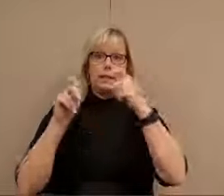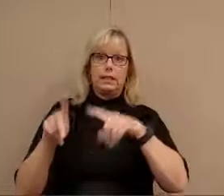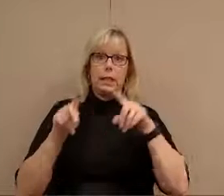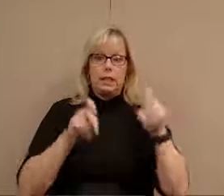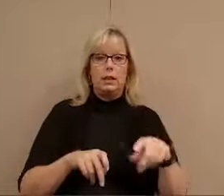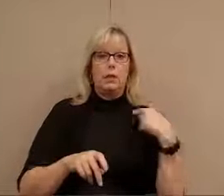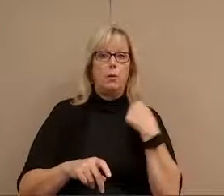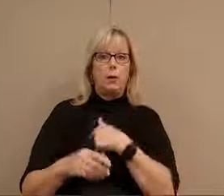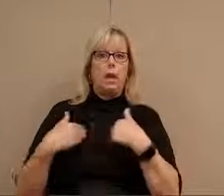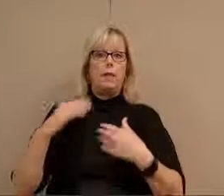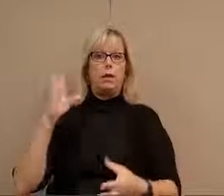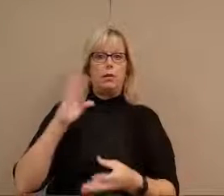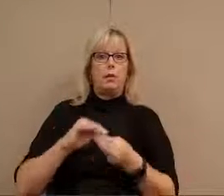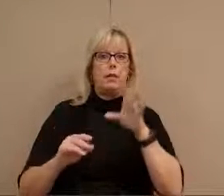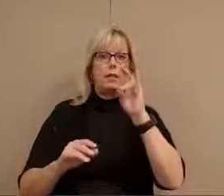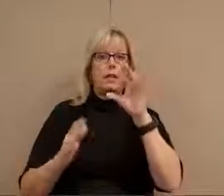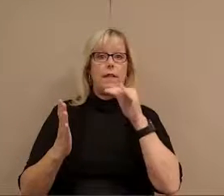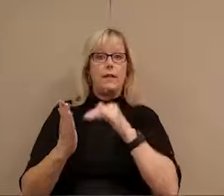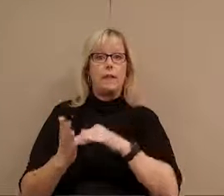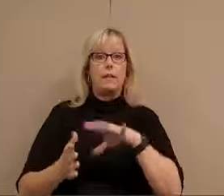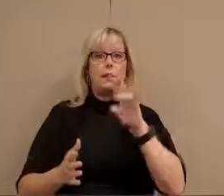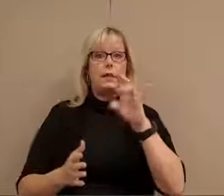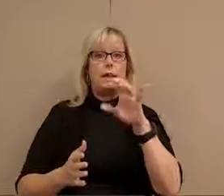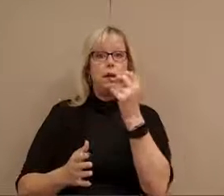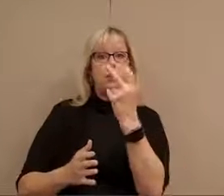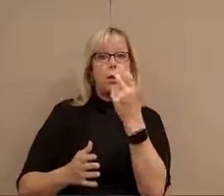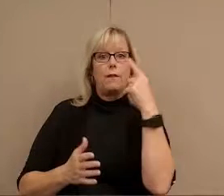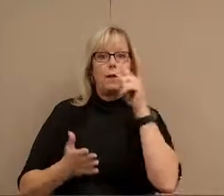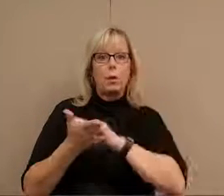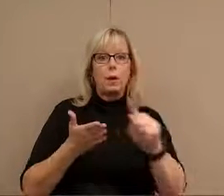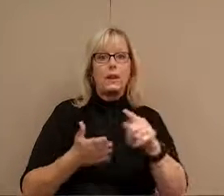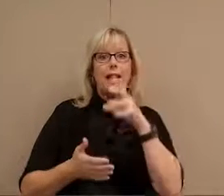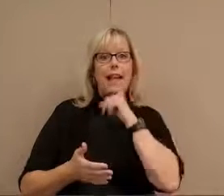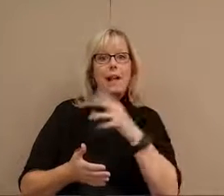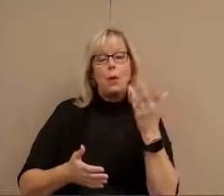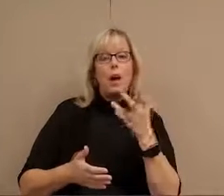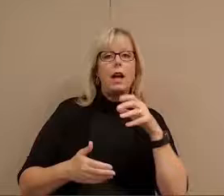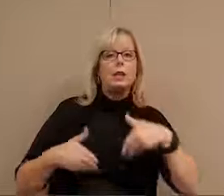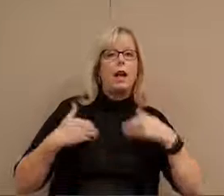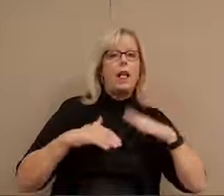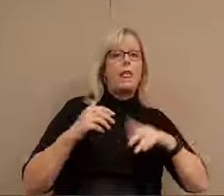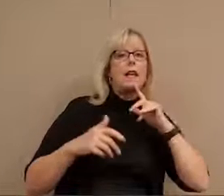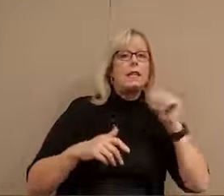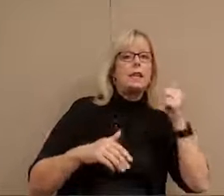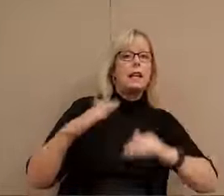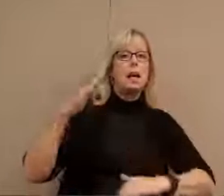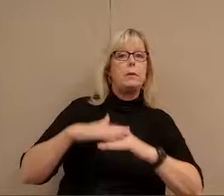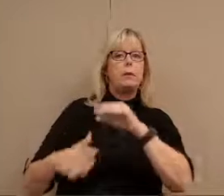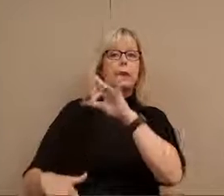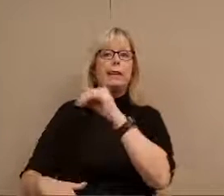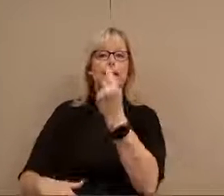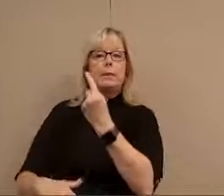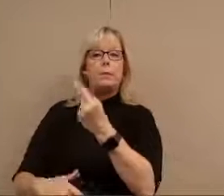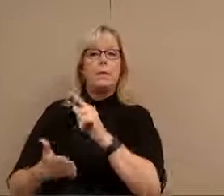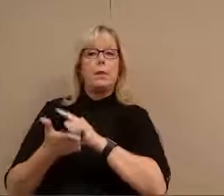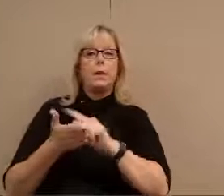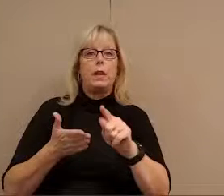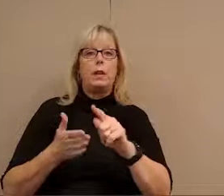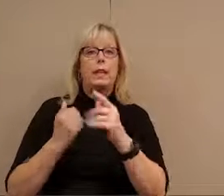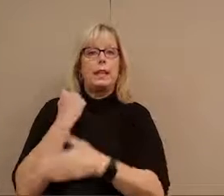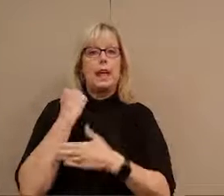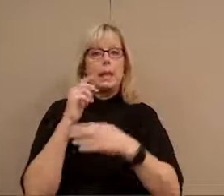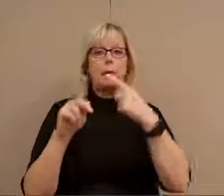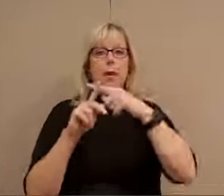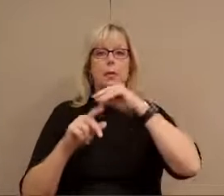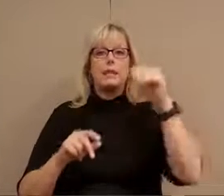total of 7,712 for the reporting week. The age range of those individuals was under 10 into their 80s. The weekly county positivity rate